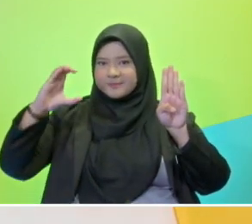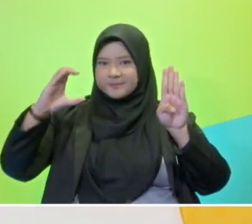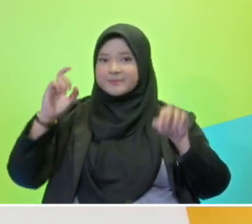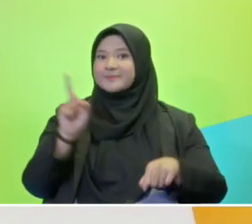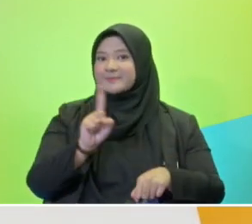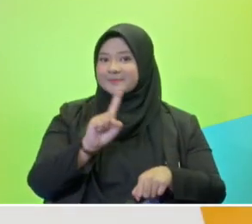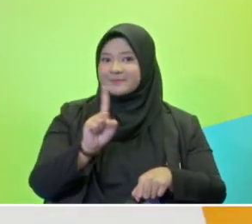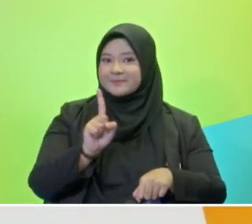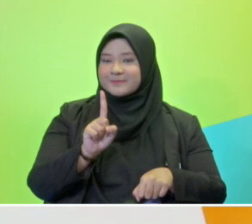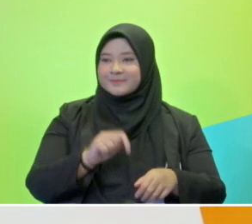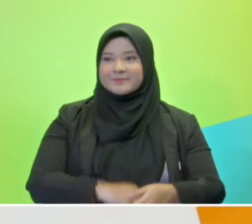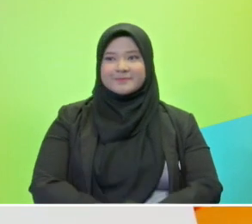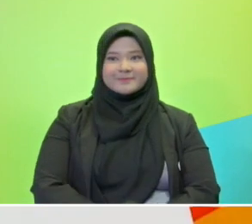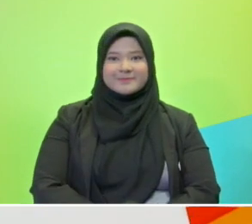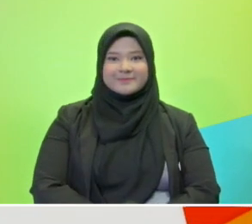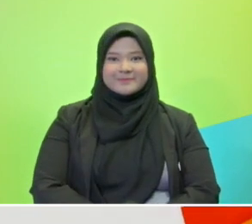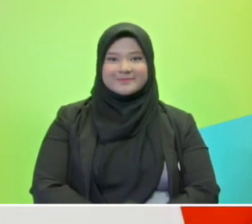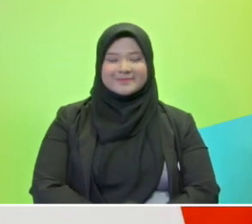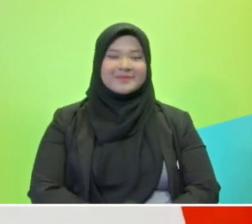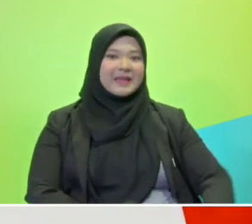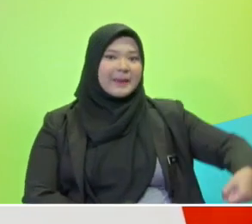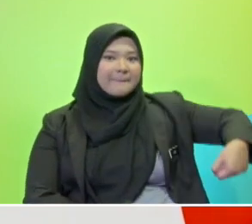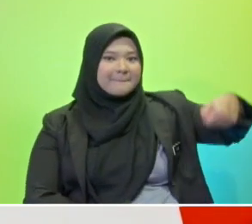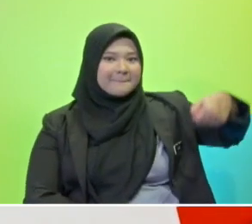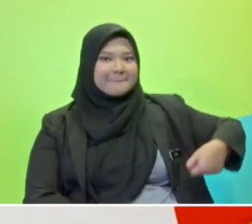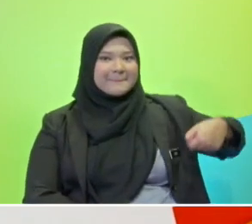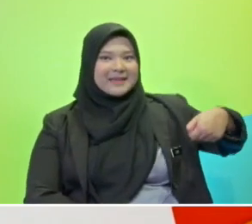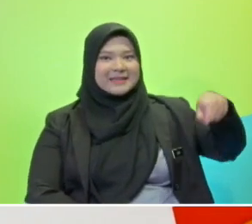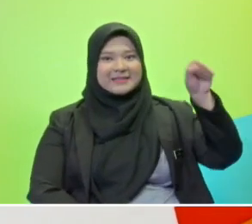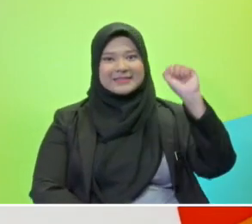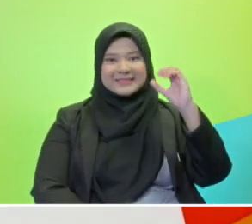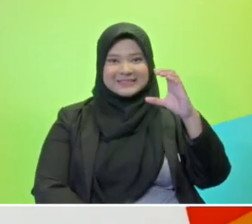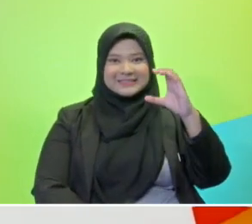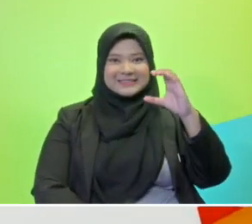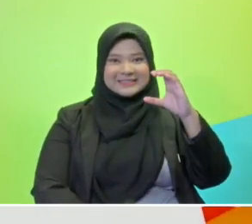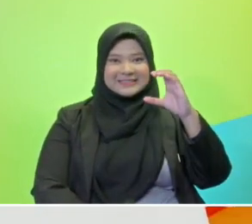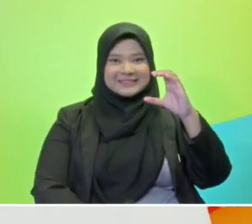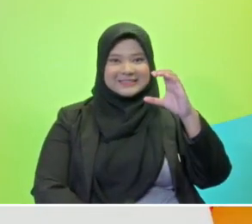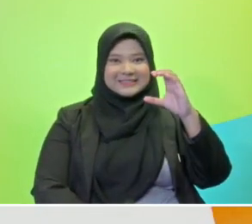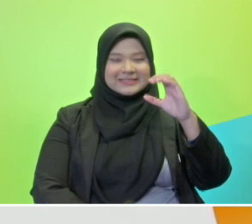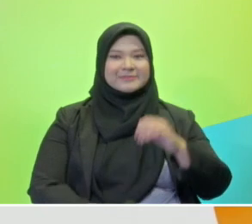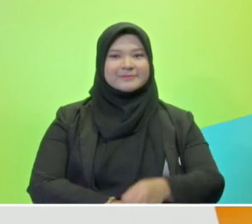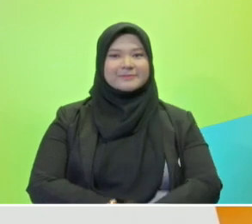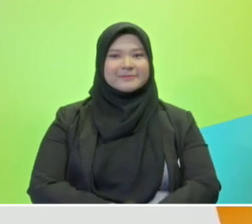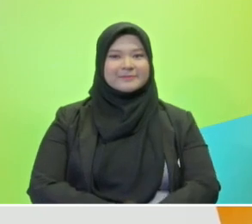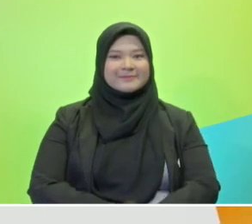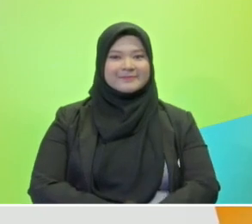I will choose C. C. Okay, so let's see what have you got. Okay. Huh.